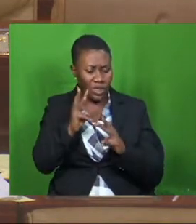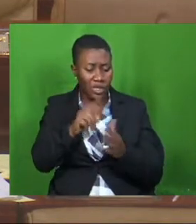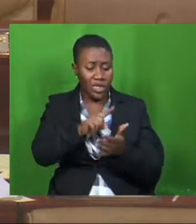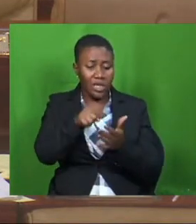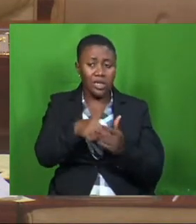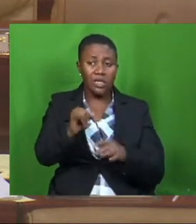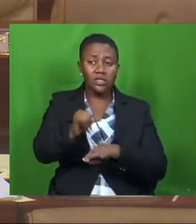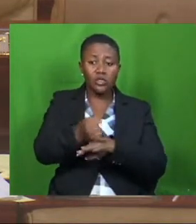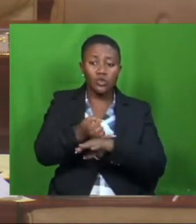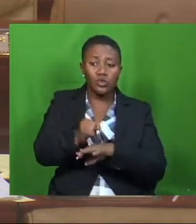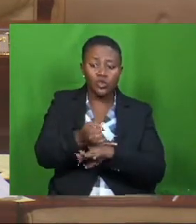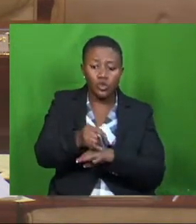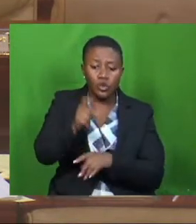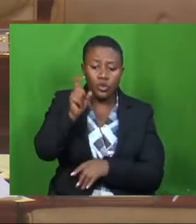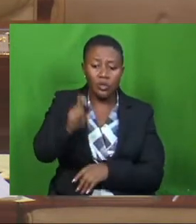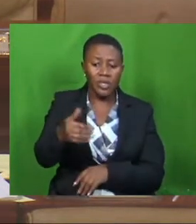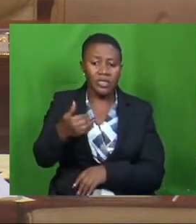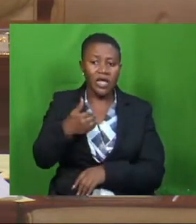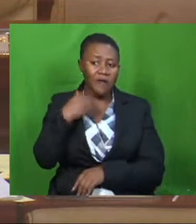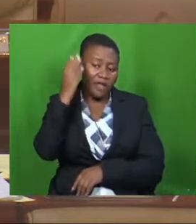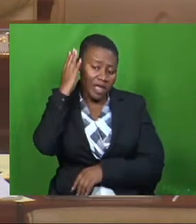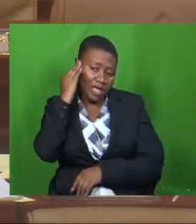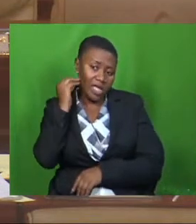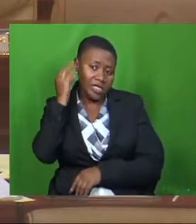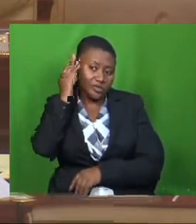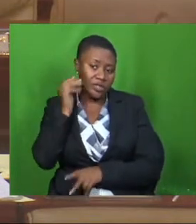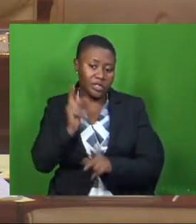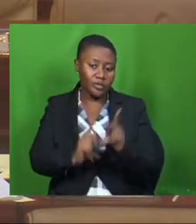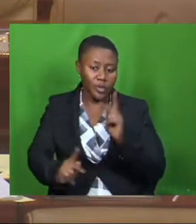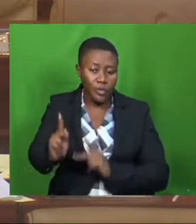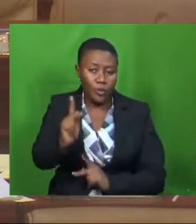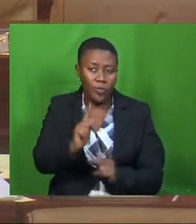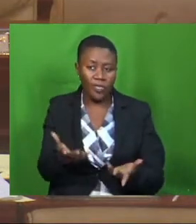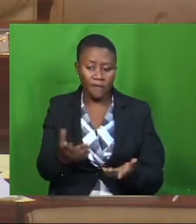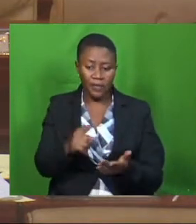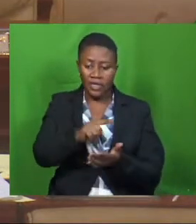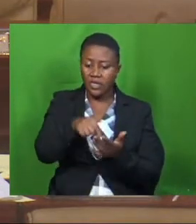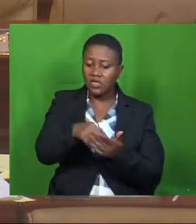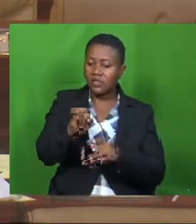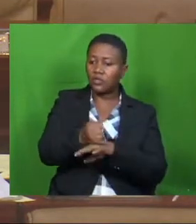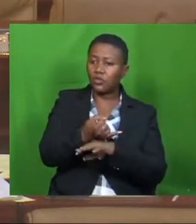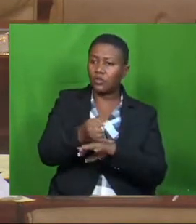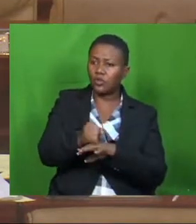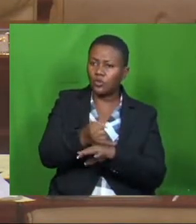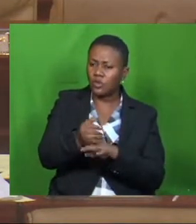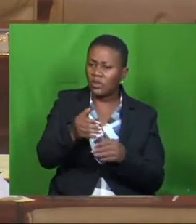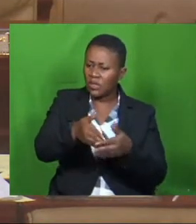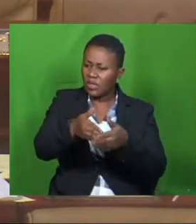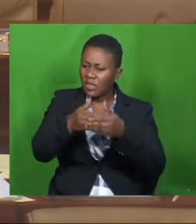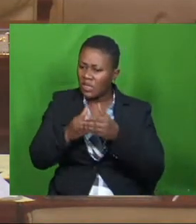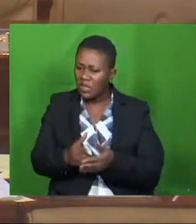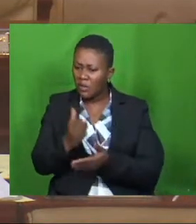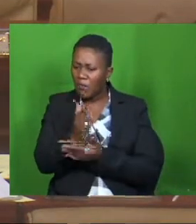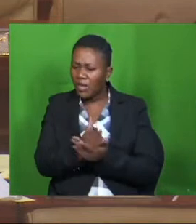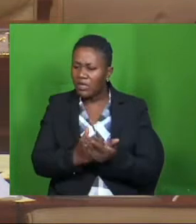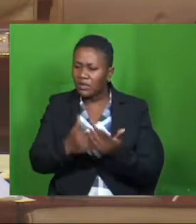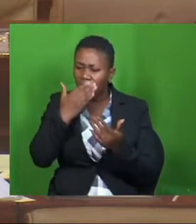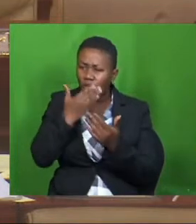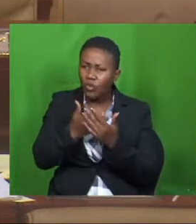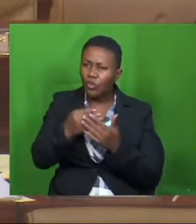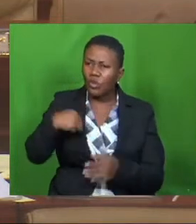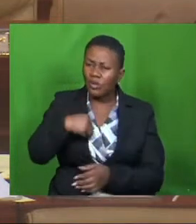infractions or the value of infractions has dropped from 12 billion to 3 billion between 2017